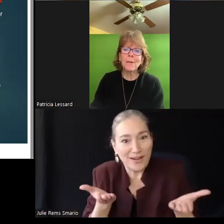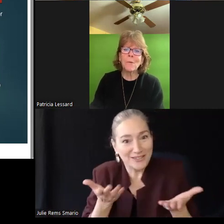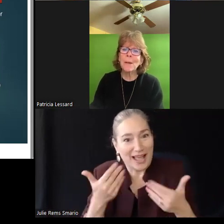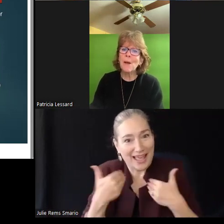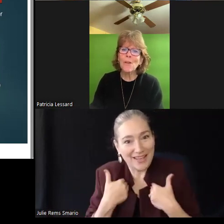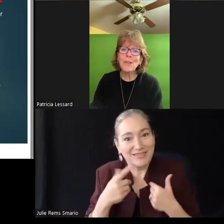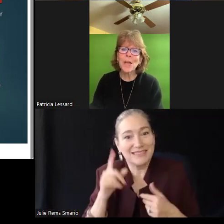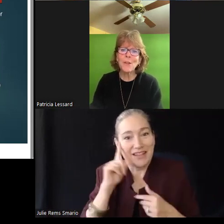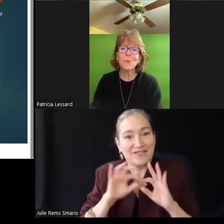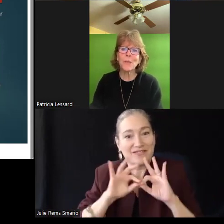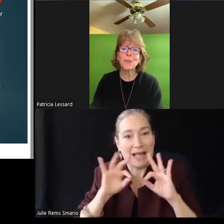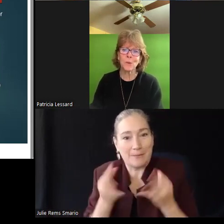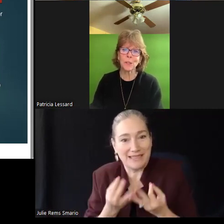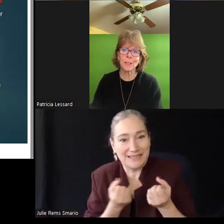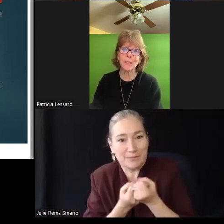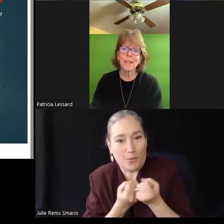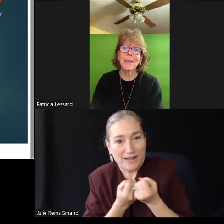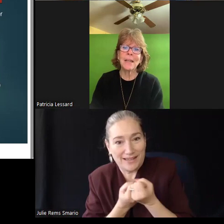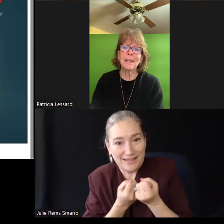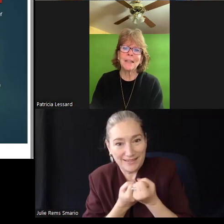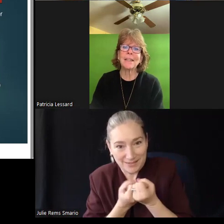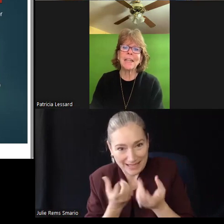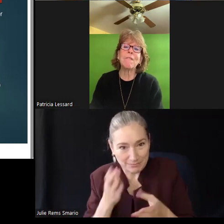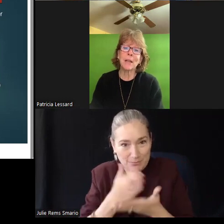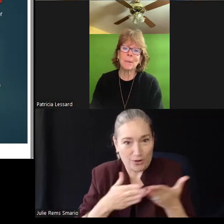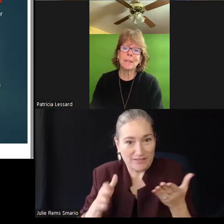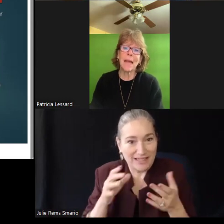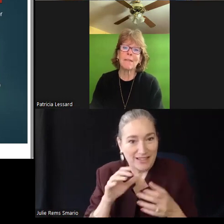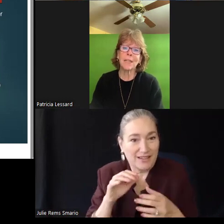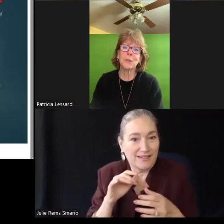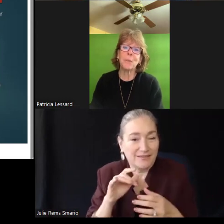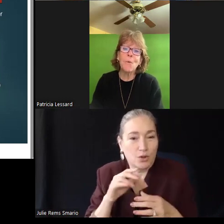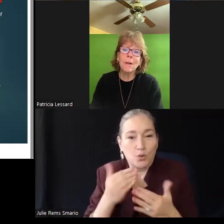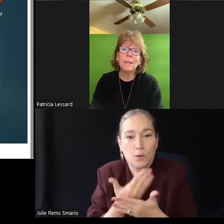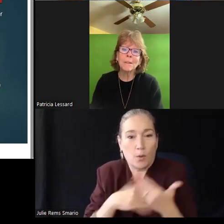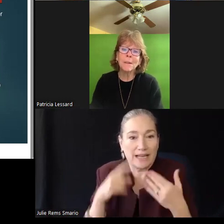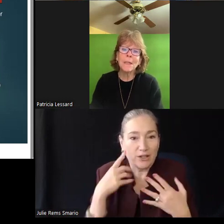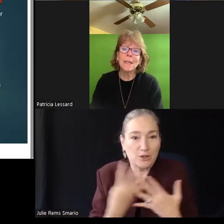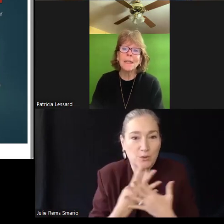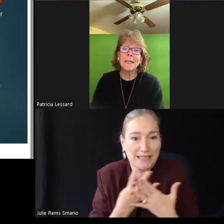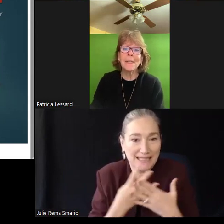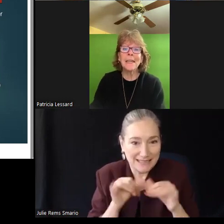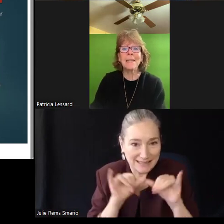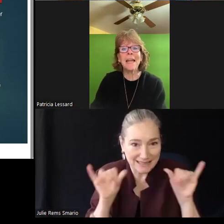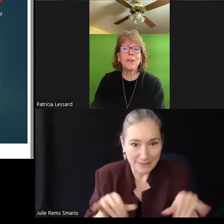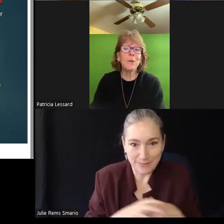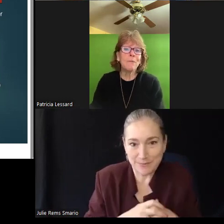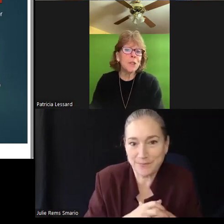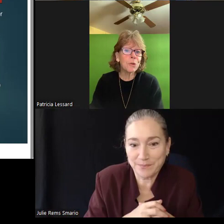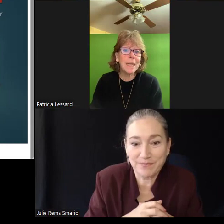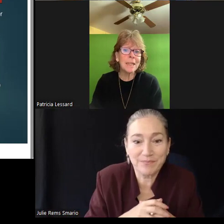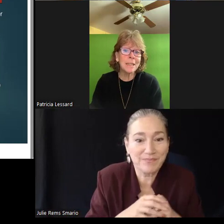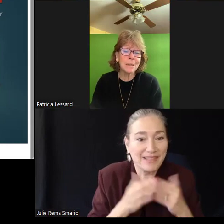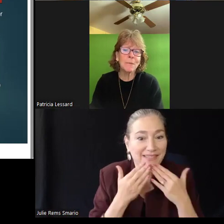but what about all these other resources that deaf families have as support in that new